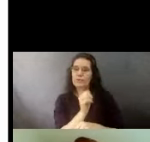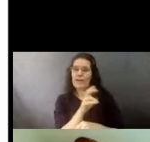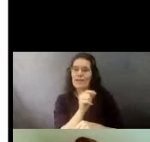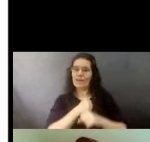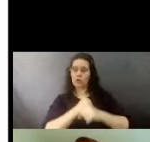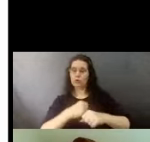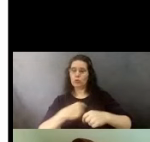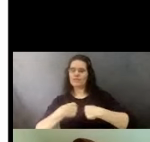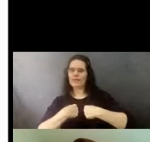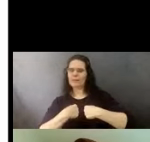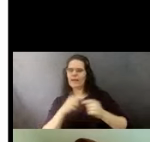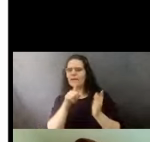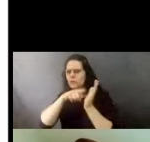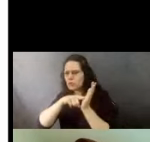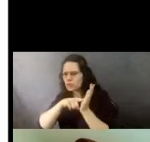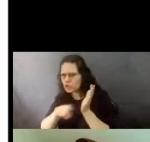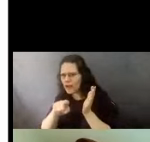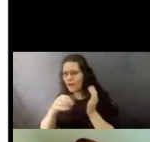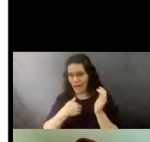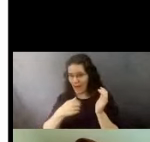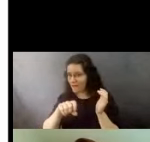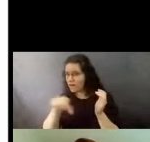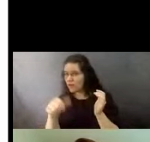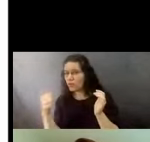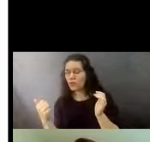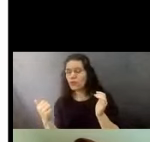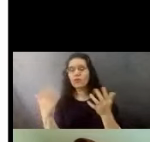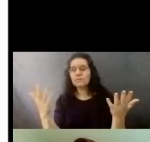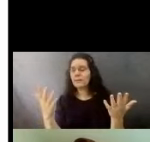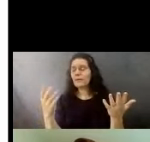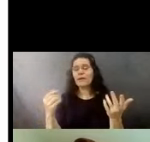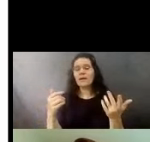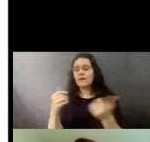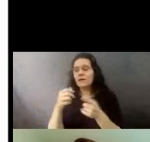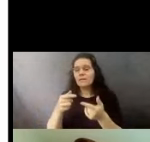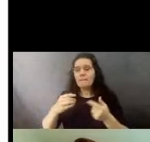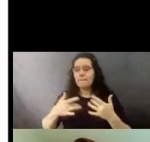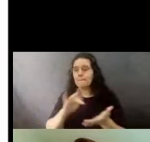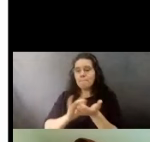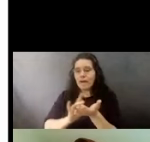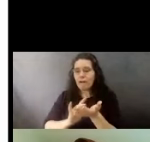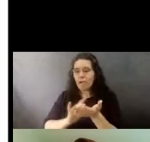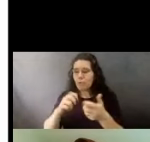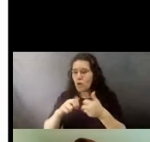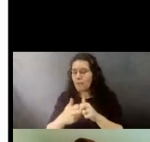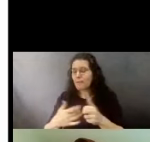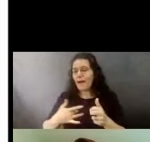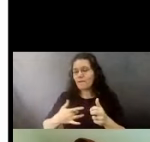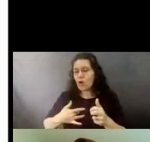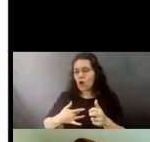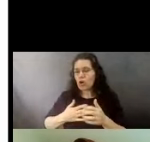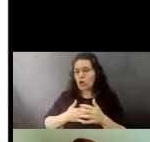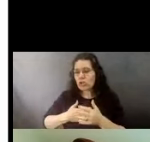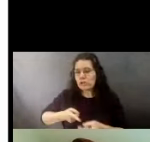else, an actual underlying impairment, maybe a heart condition or someone who's hard of hearing or something else that's going to be associated with